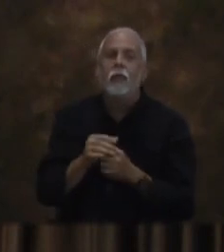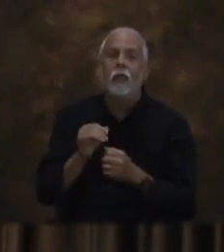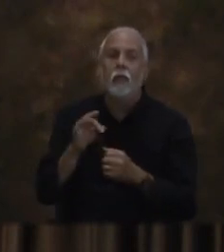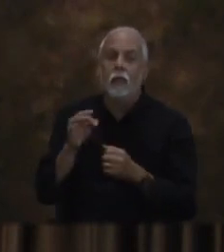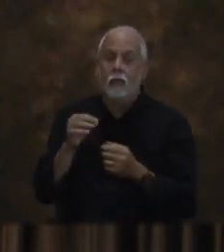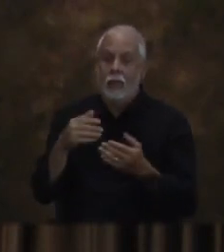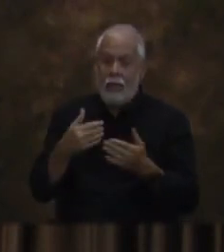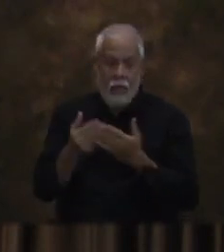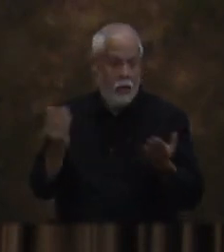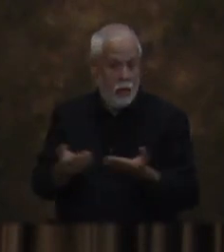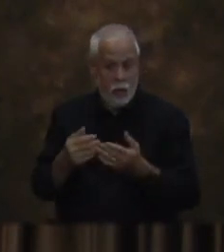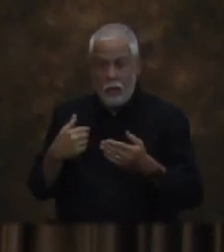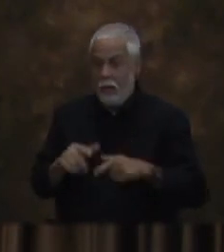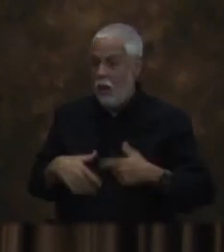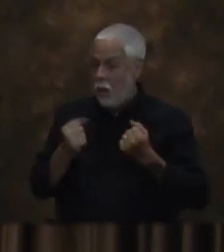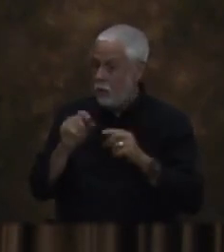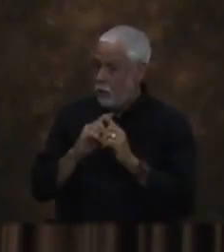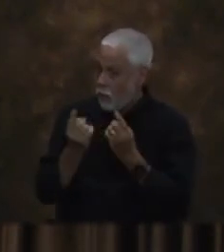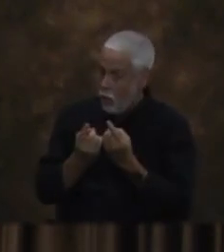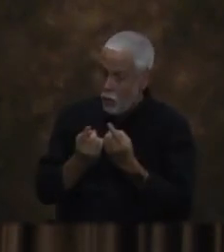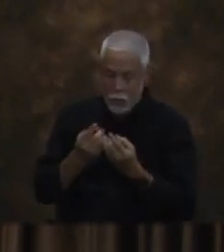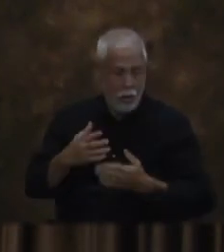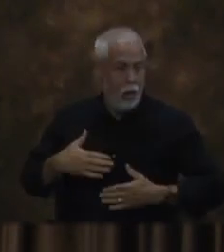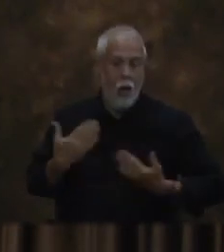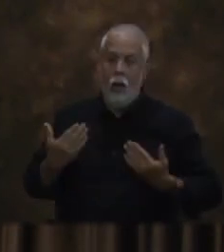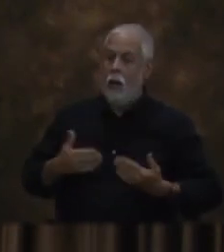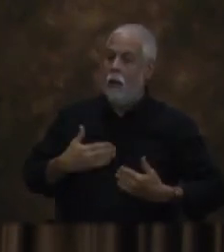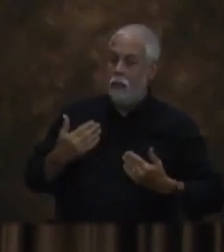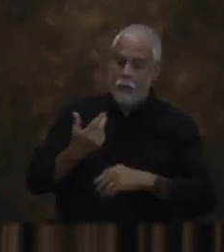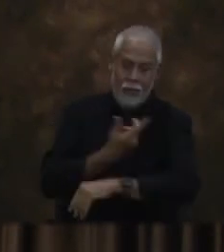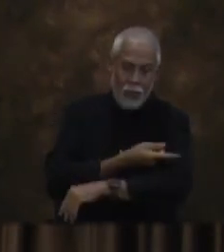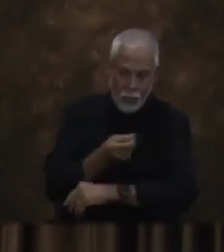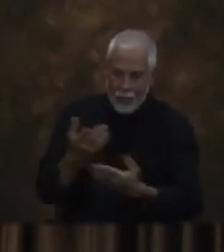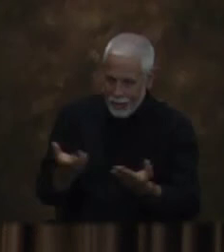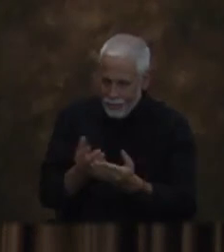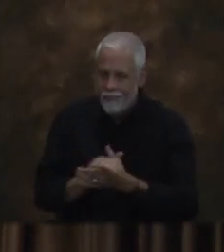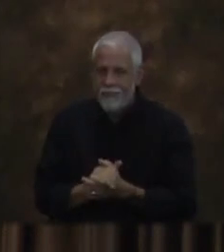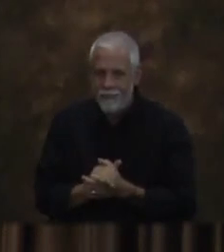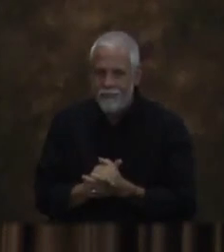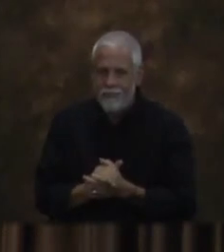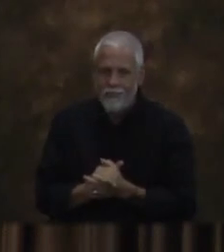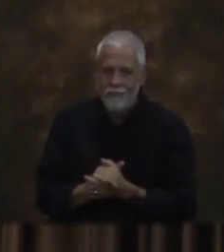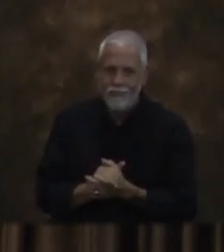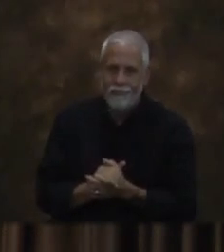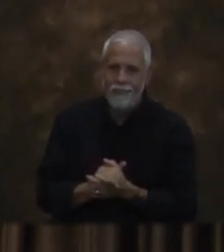out our way near the health department, we will gladly vaccinate you as well.